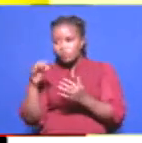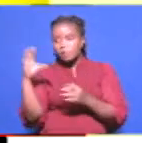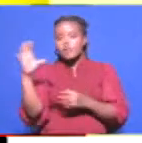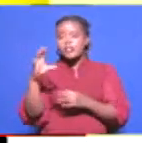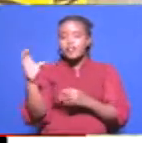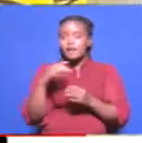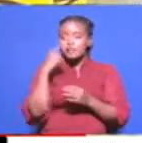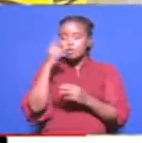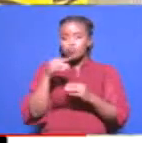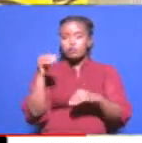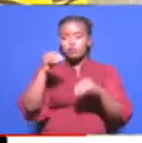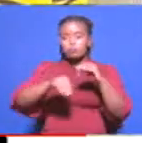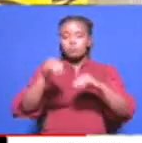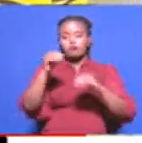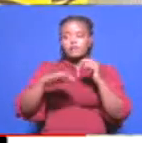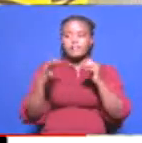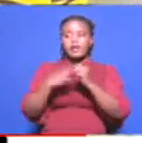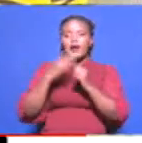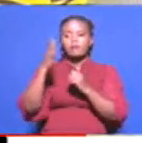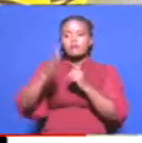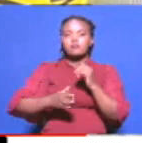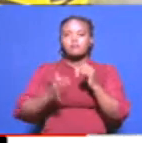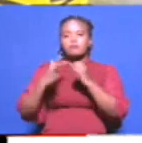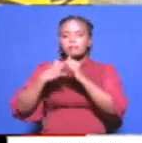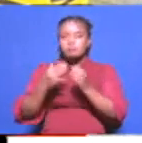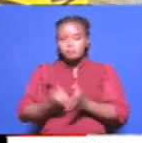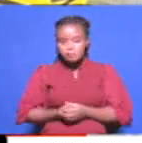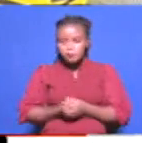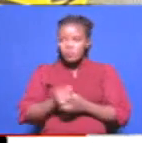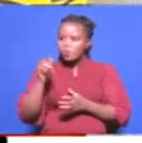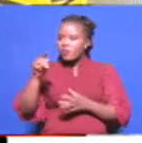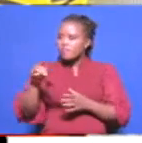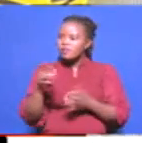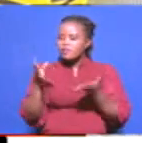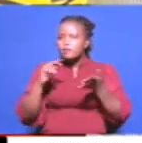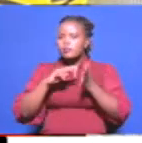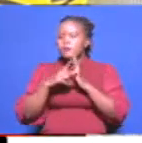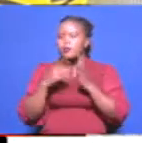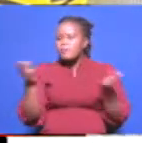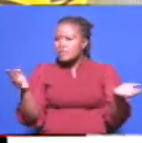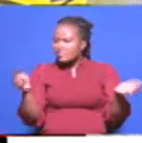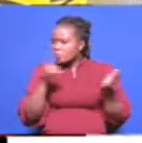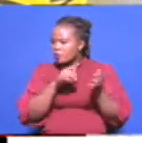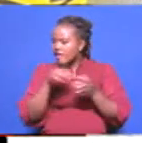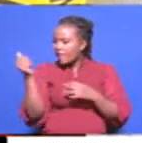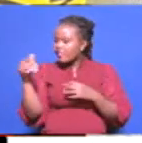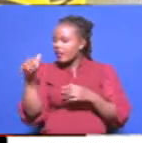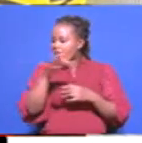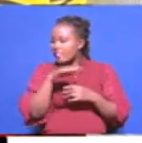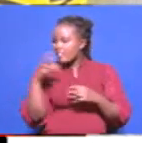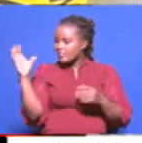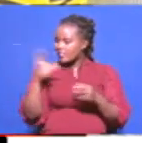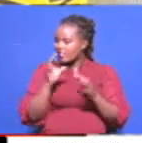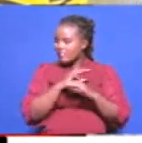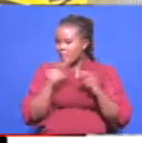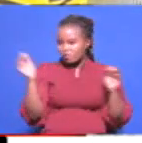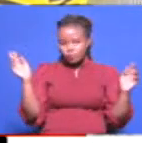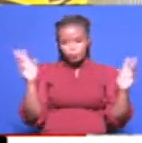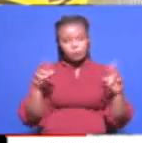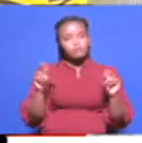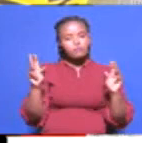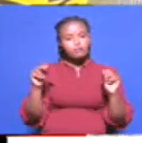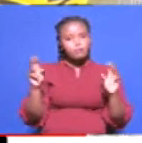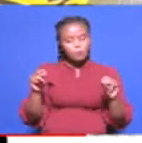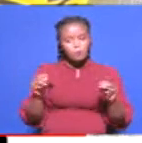general elections. This does not mean that we don't have candidates elsewhere. It is just that we have